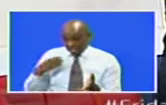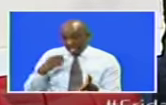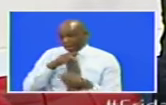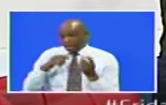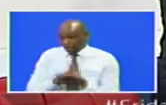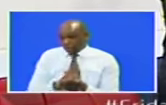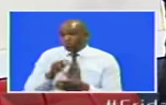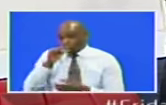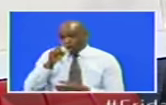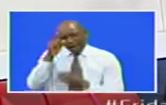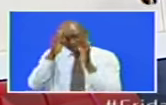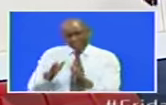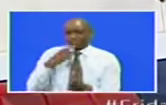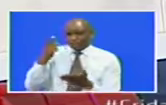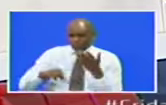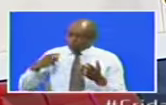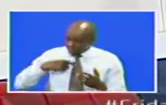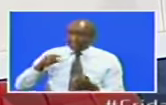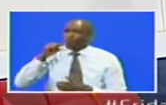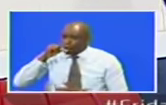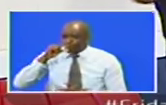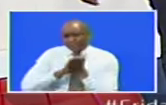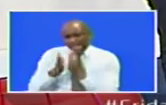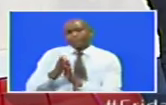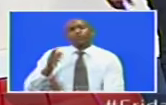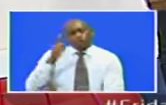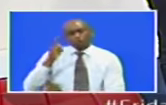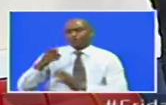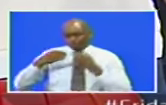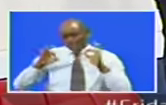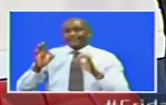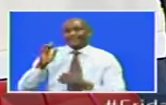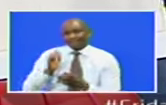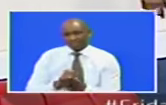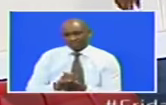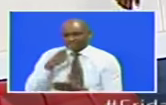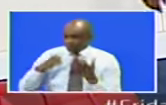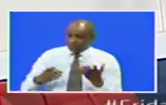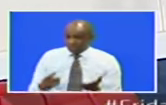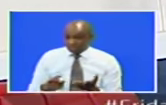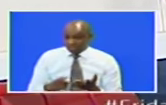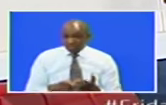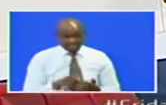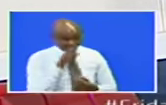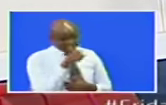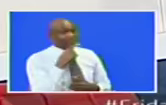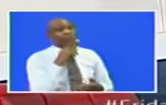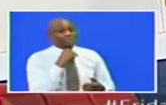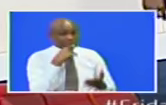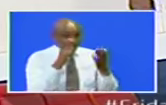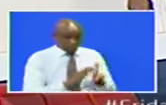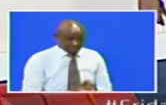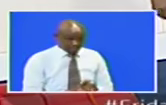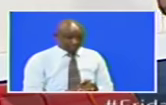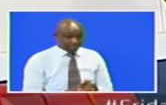with weed, there's a guy who wants to legalize weed. The legalization of marijuana. And that's what I wanted to say. I wanted to